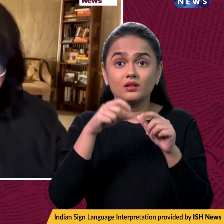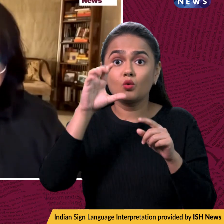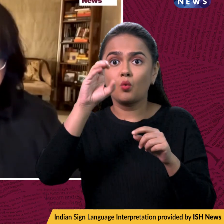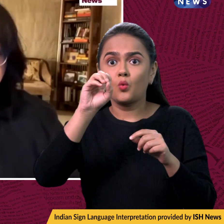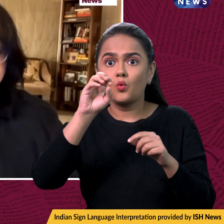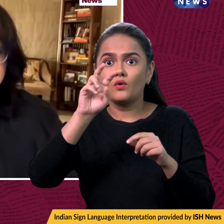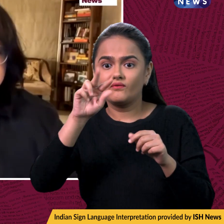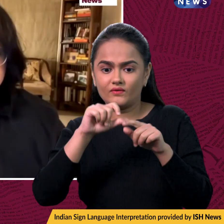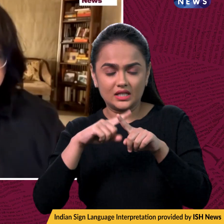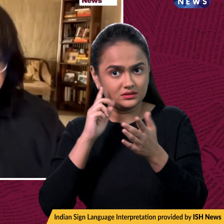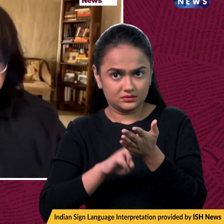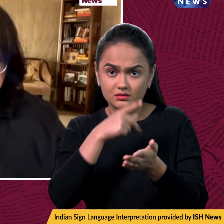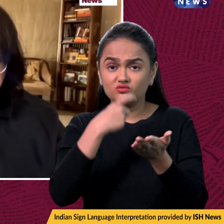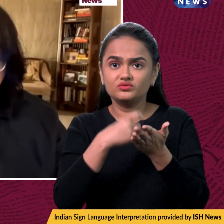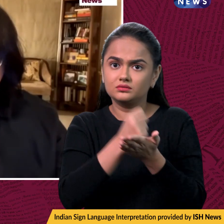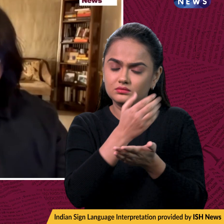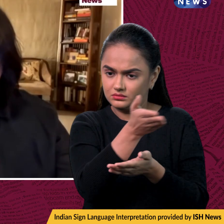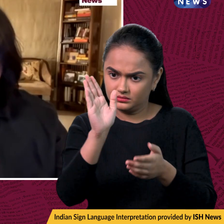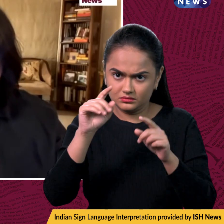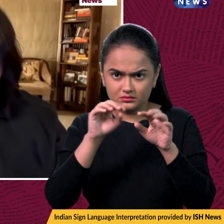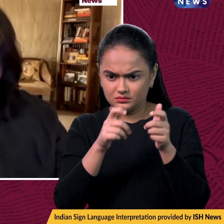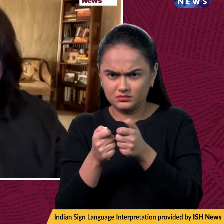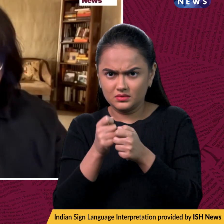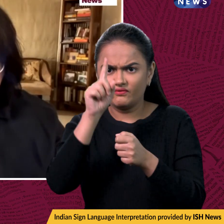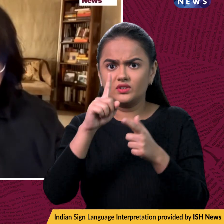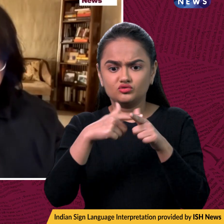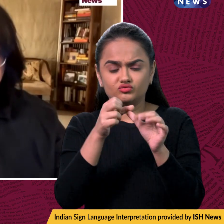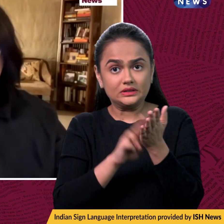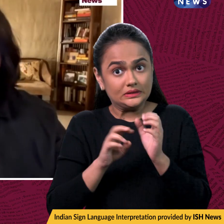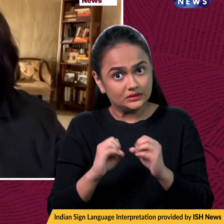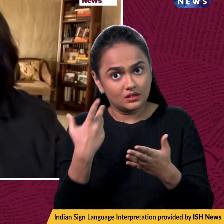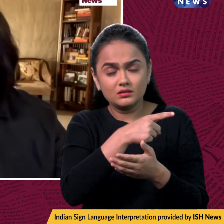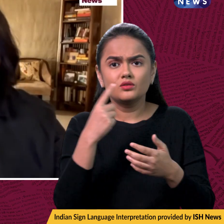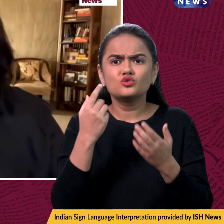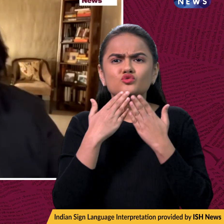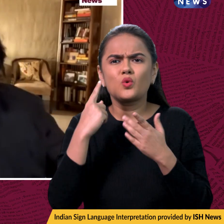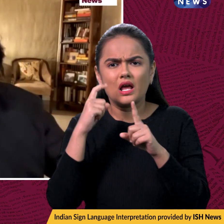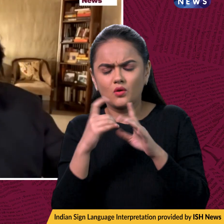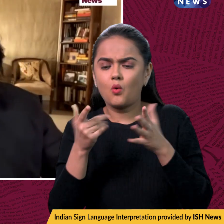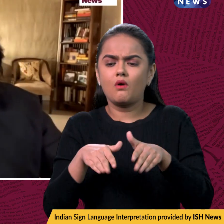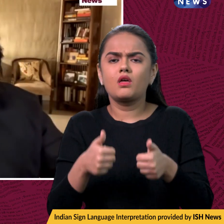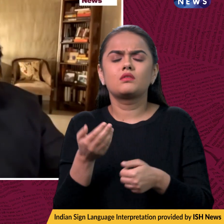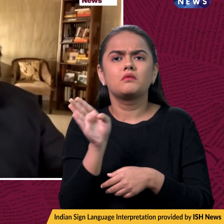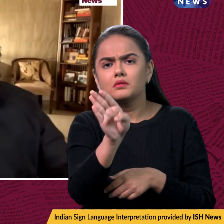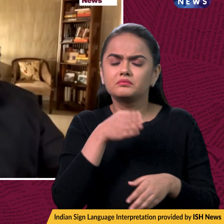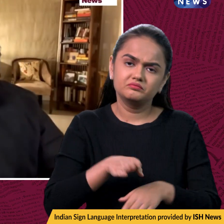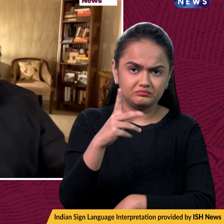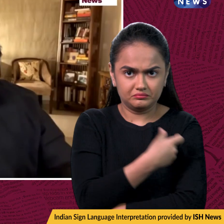Covaxin. For now, they can register on the CoWIN portal starting the 1st of January using either their school IDs or their Aadhaar